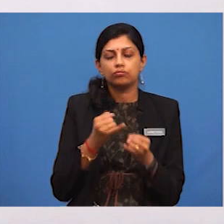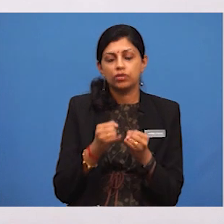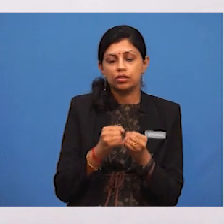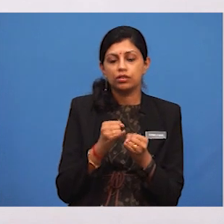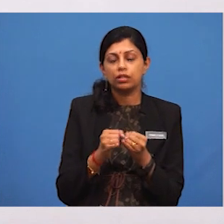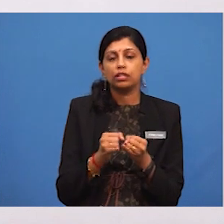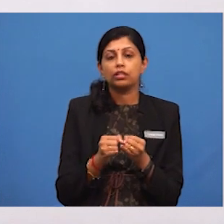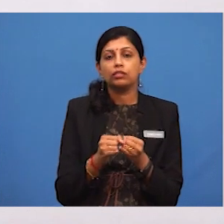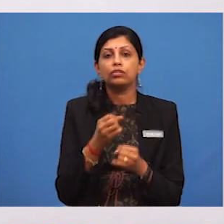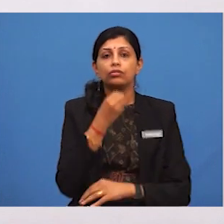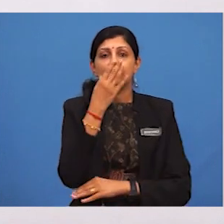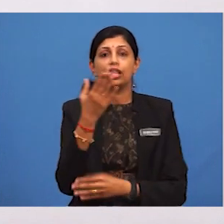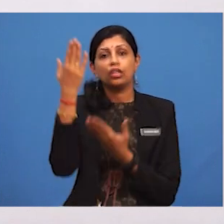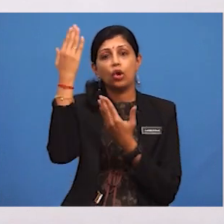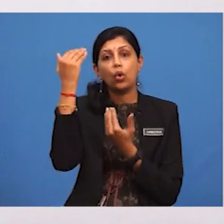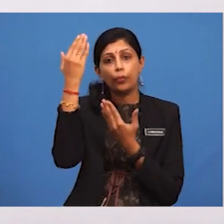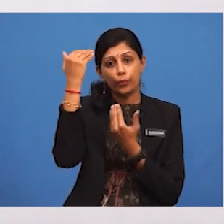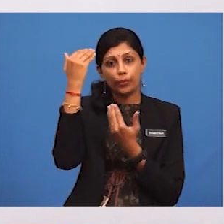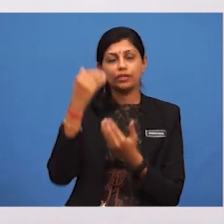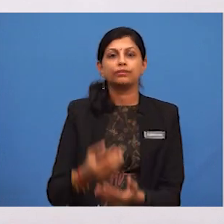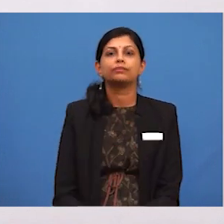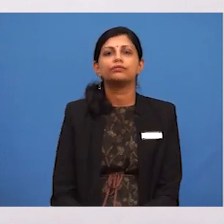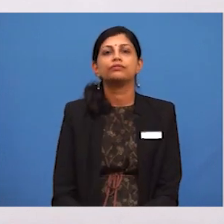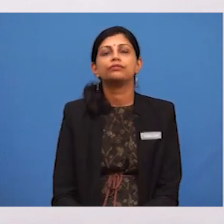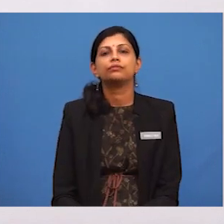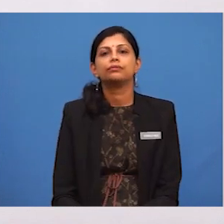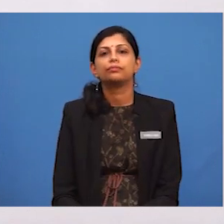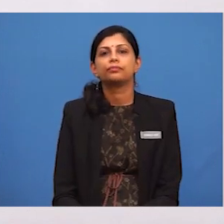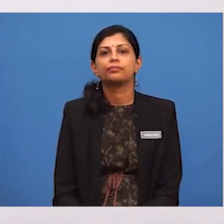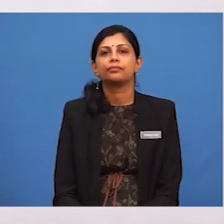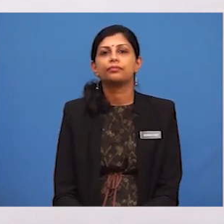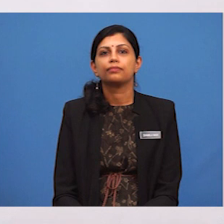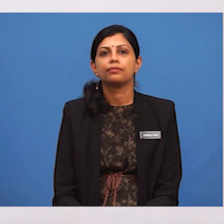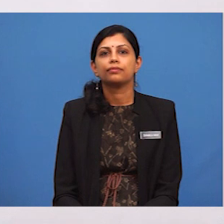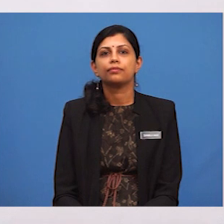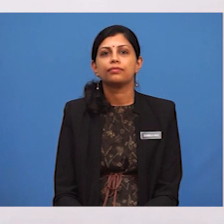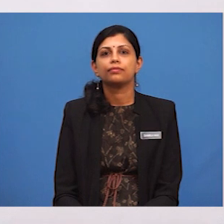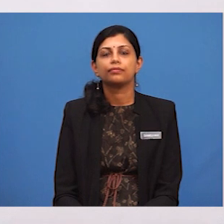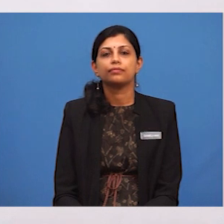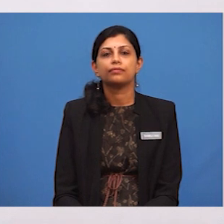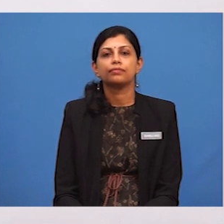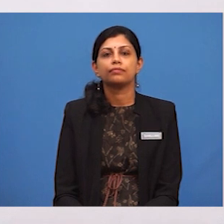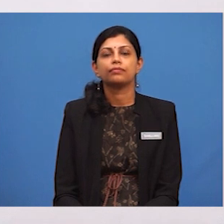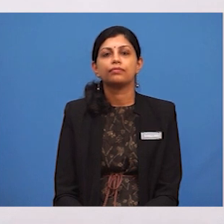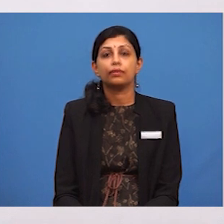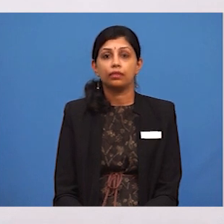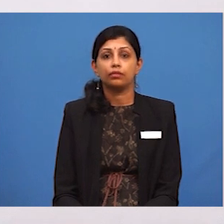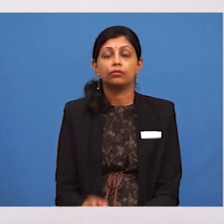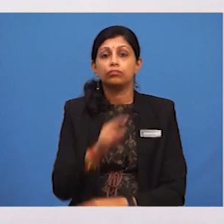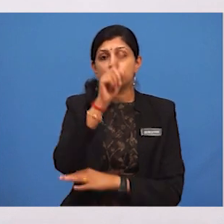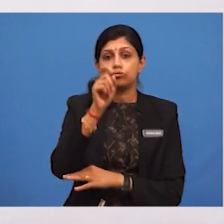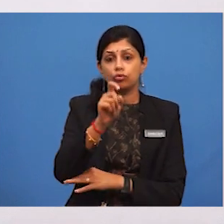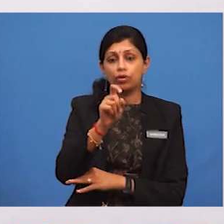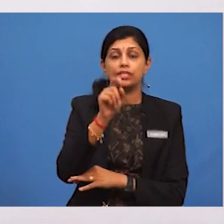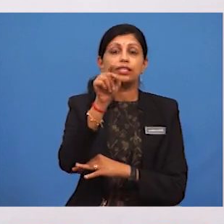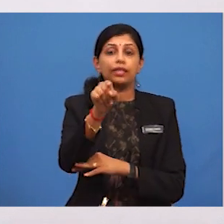longer sad now that you have read my views and advice about the two items. Send me an email